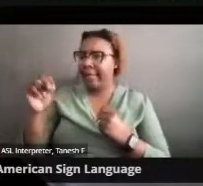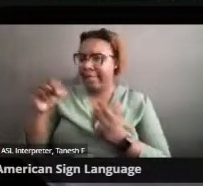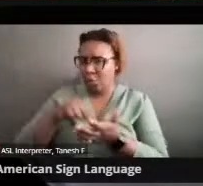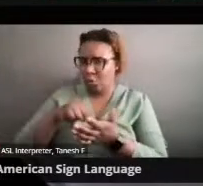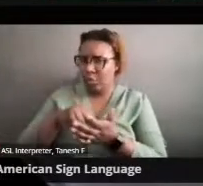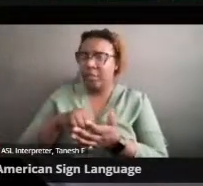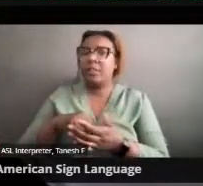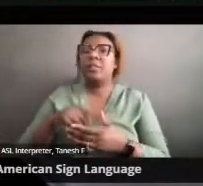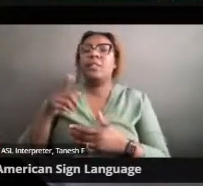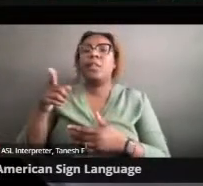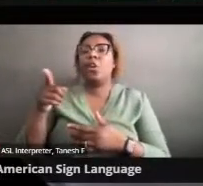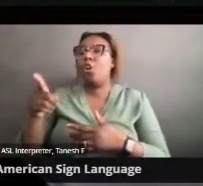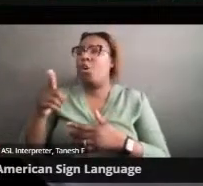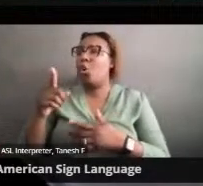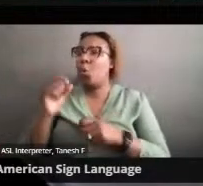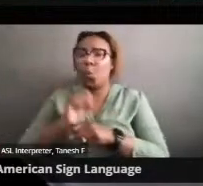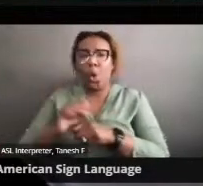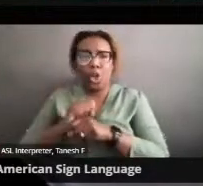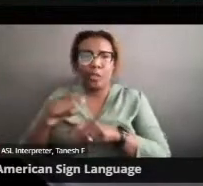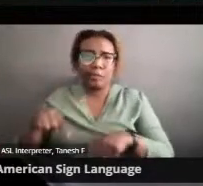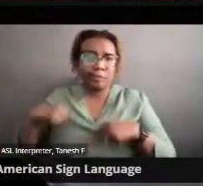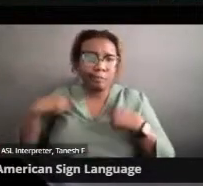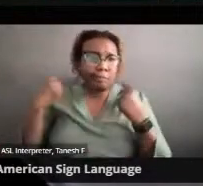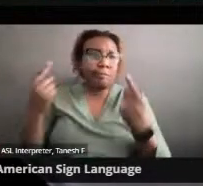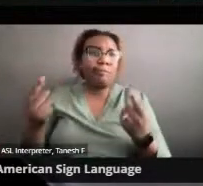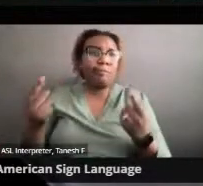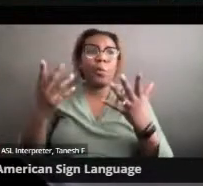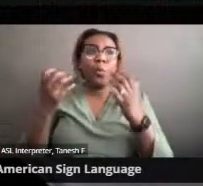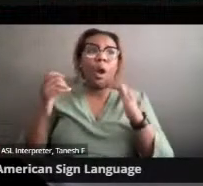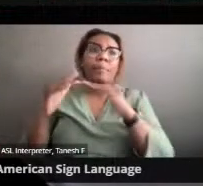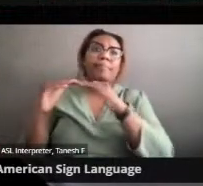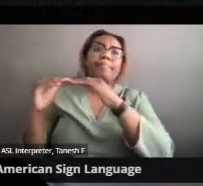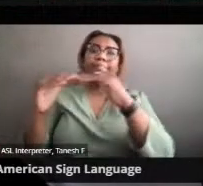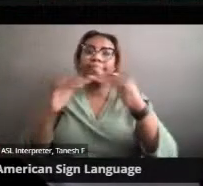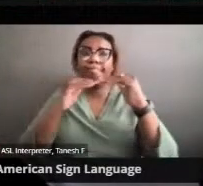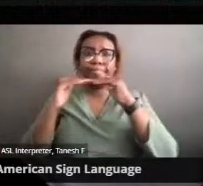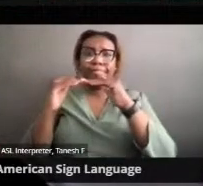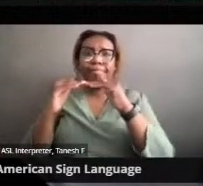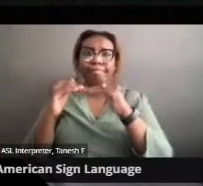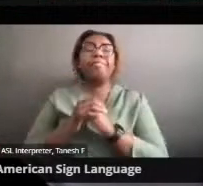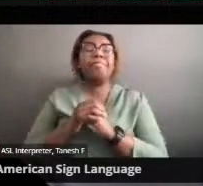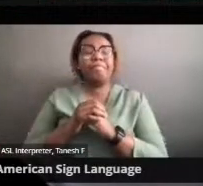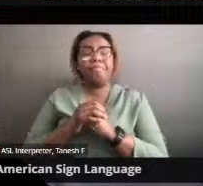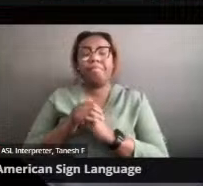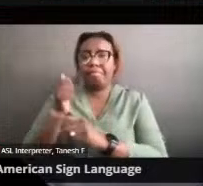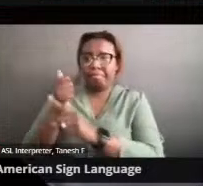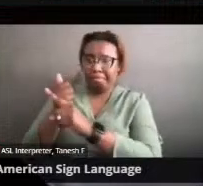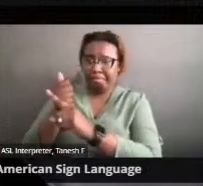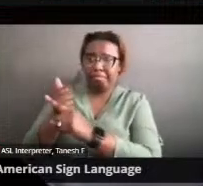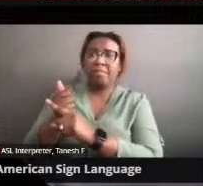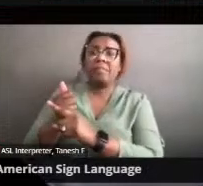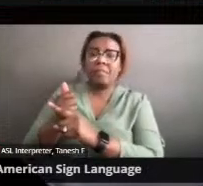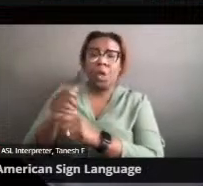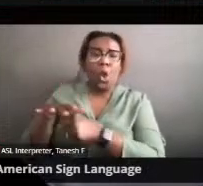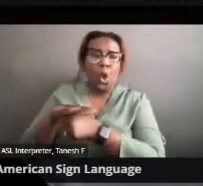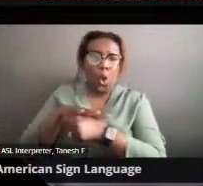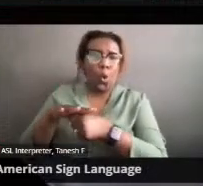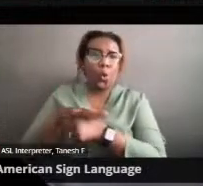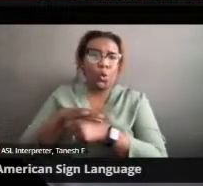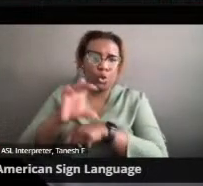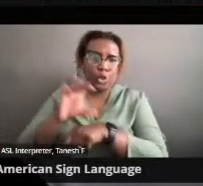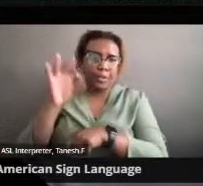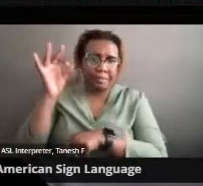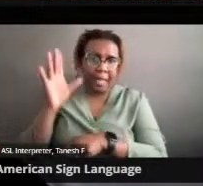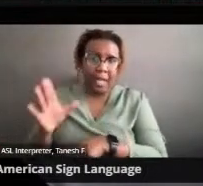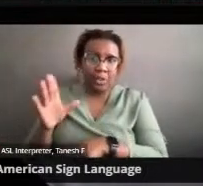on communal resistance to systemic injustice. She served as a local church pastor in both the African Methodist